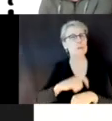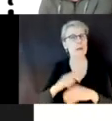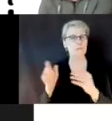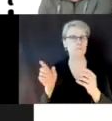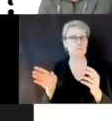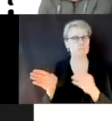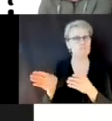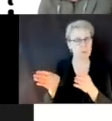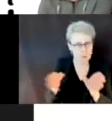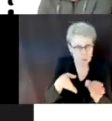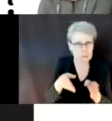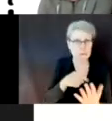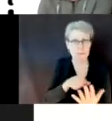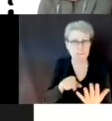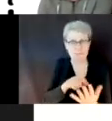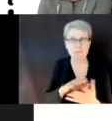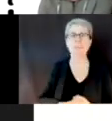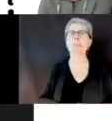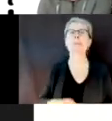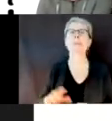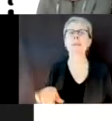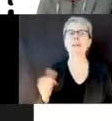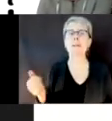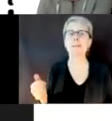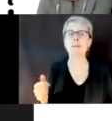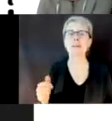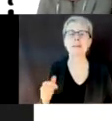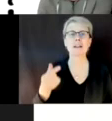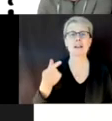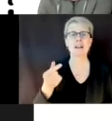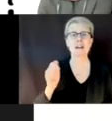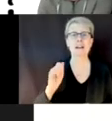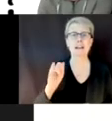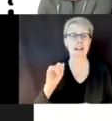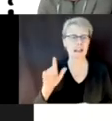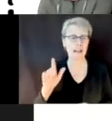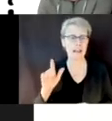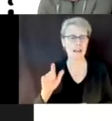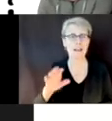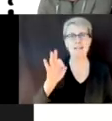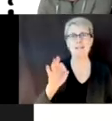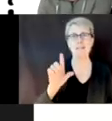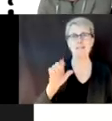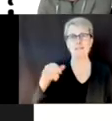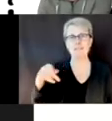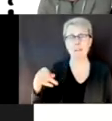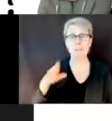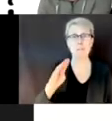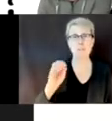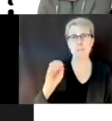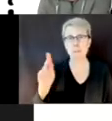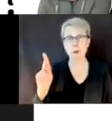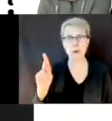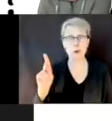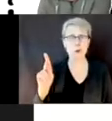profitably. Brilliant. Here's another one. Gail, are Flipbook files an effective way to use